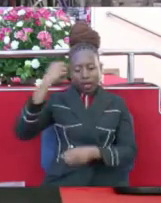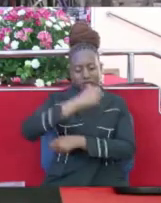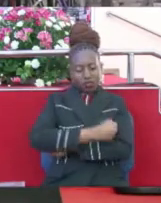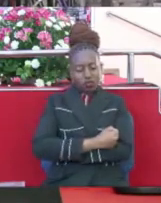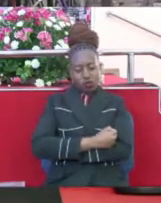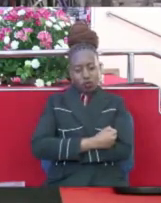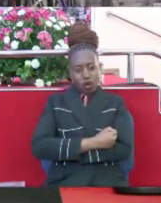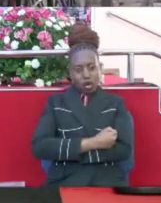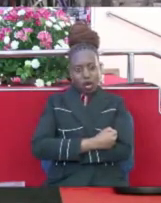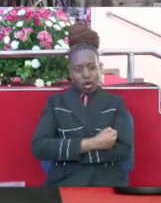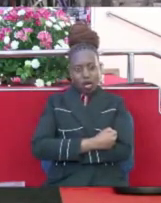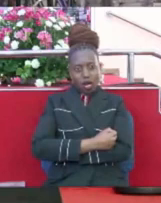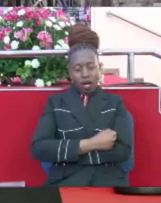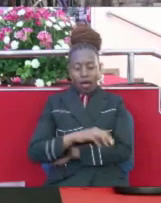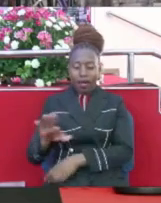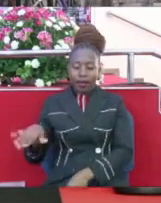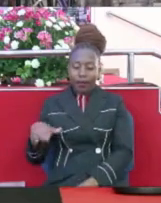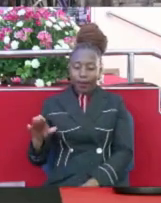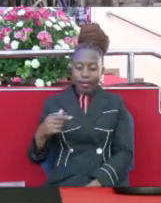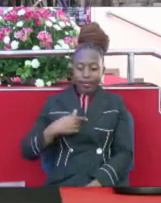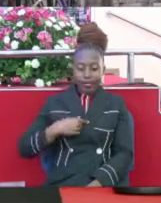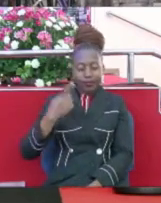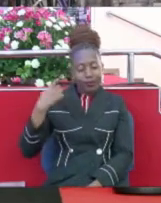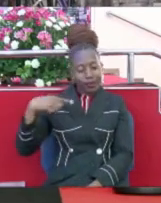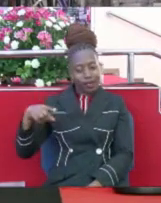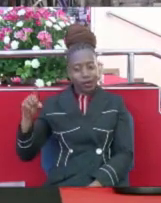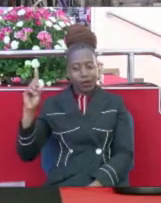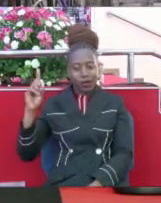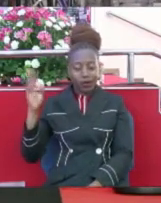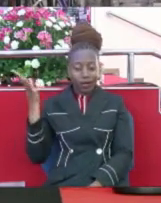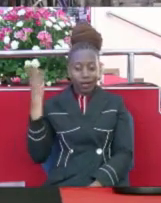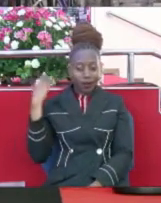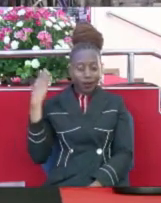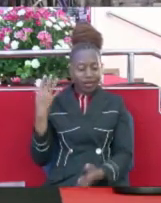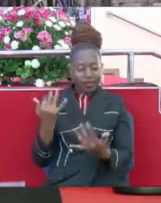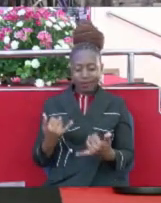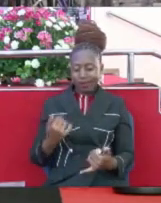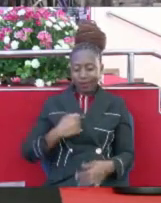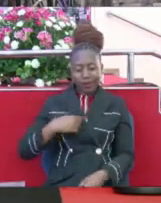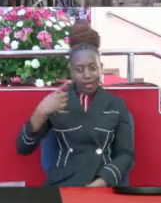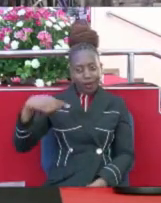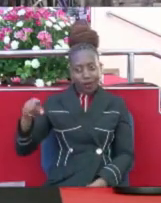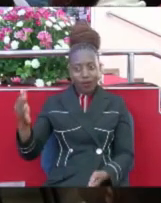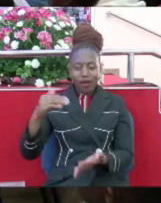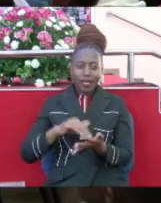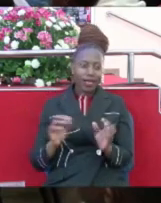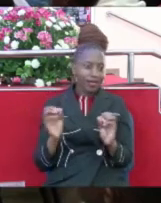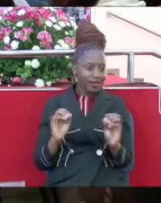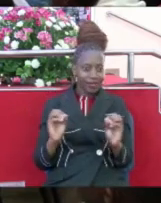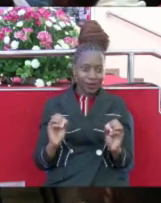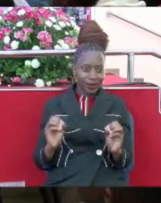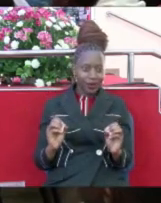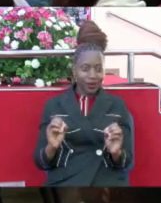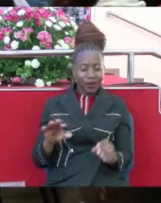The places I used to go, I don't go there anymore. The places I used to